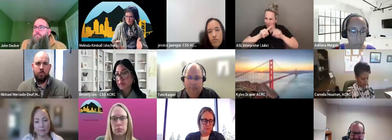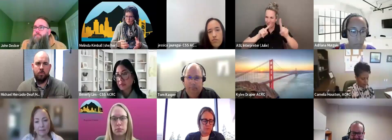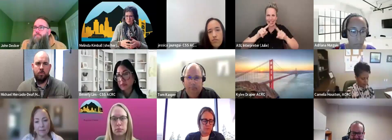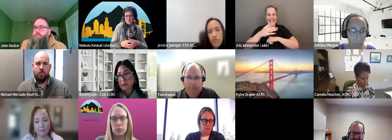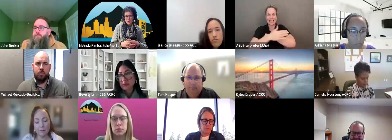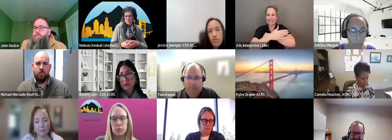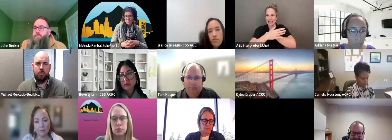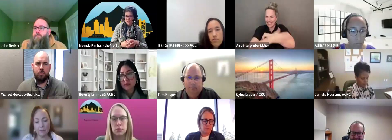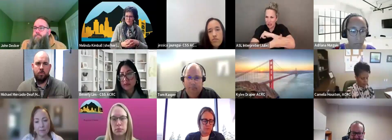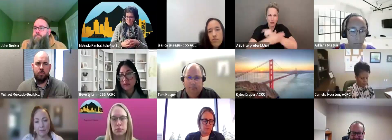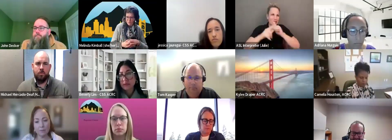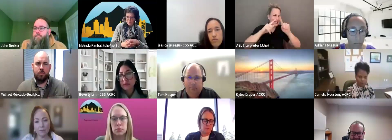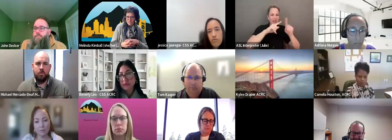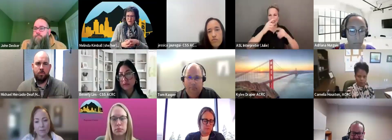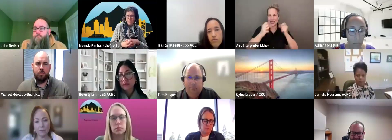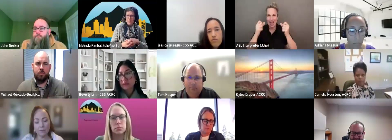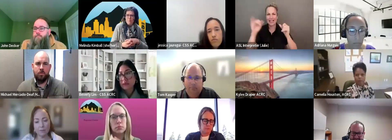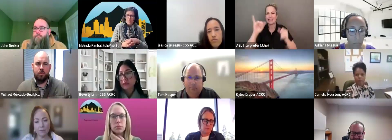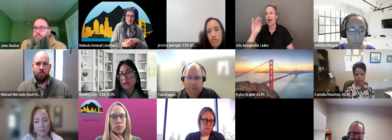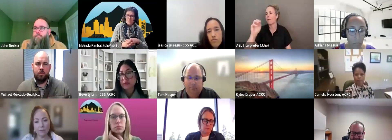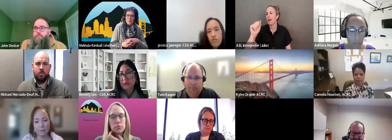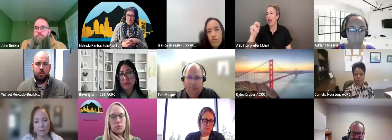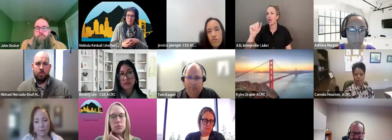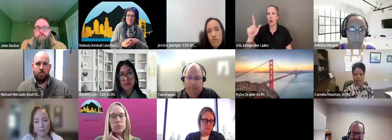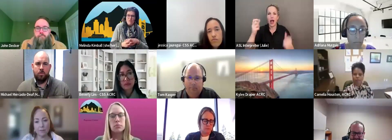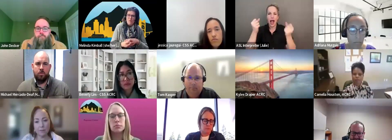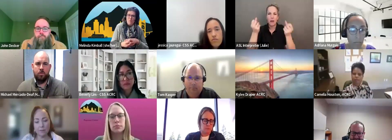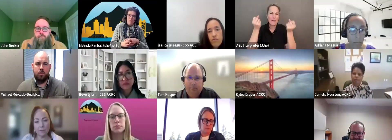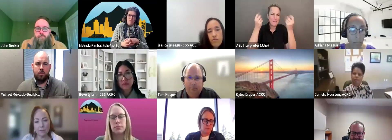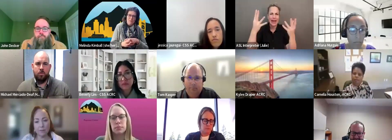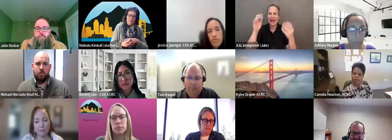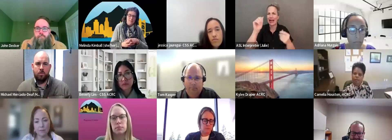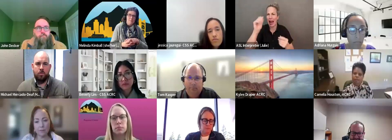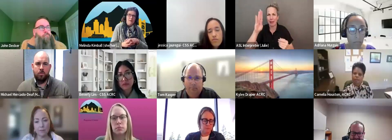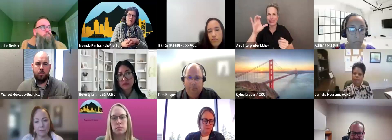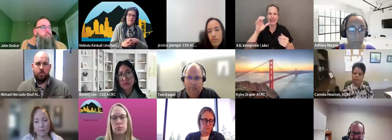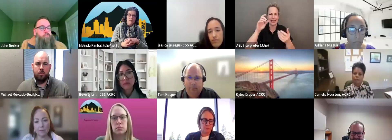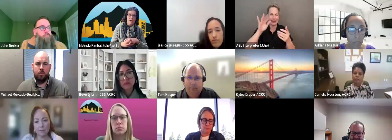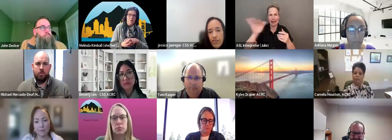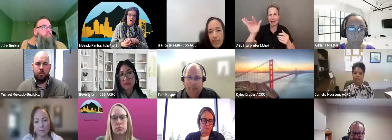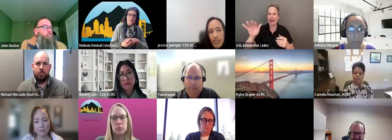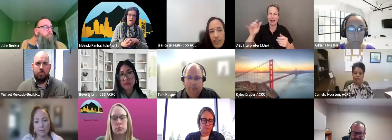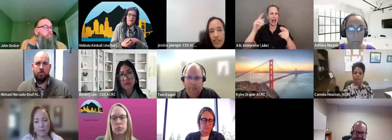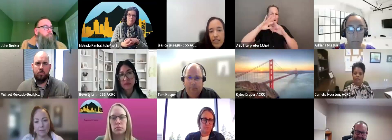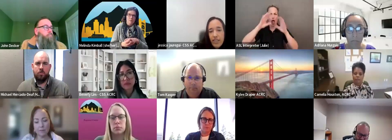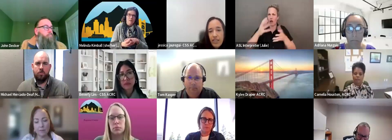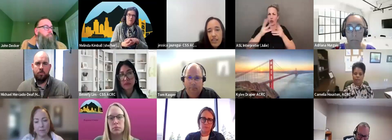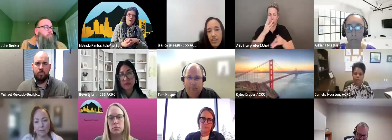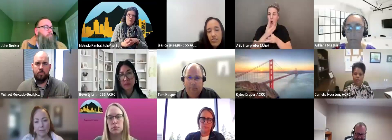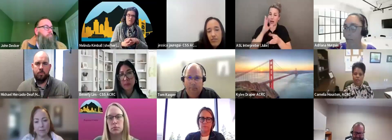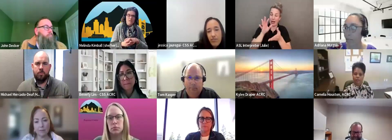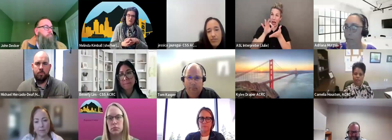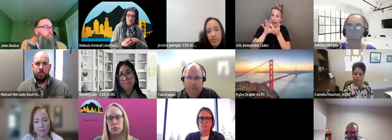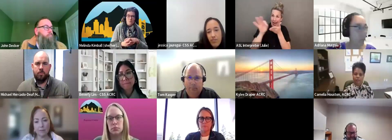in the world, the same goes for manual alphabets. There are many manual alphabets throughout the world, and my last count on that from my